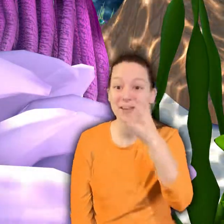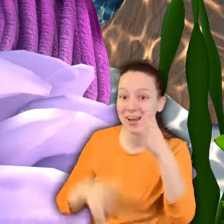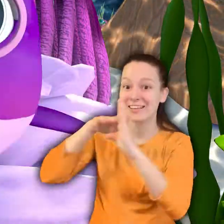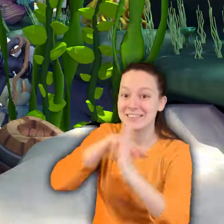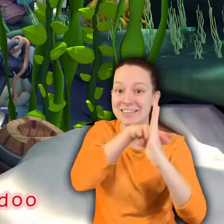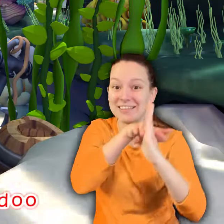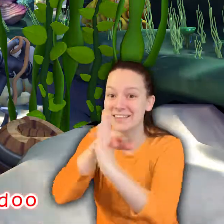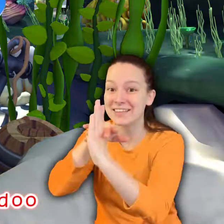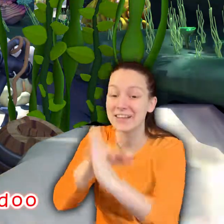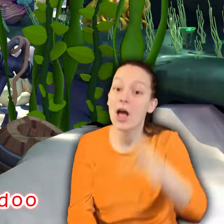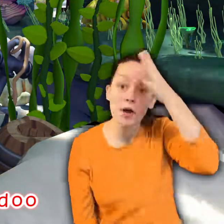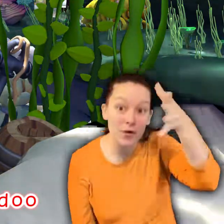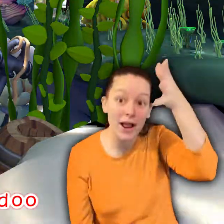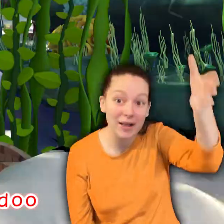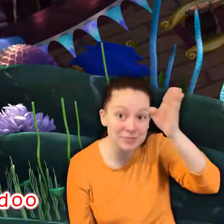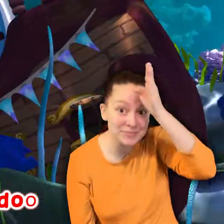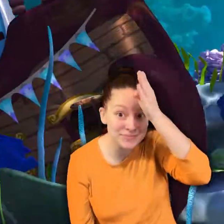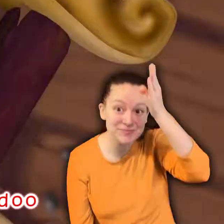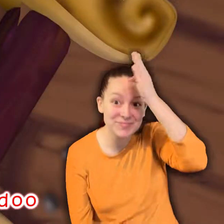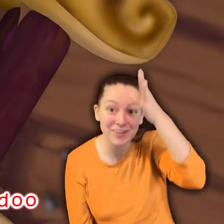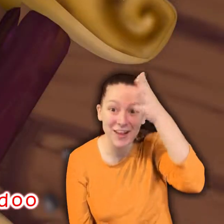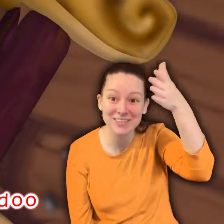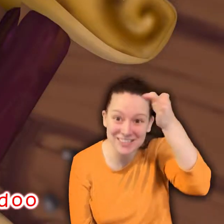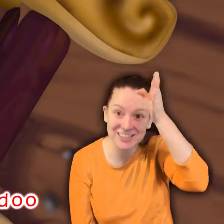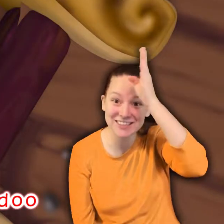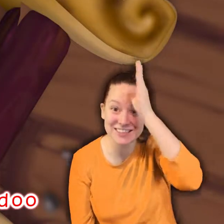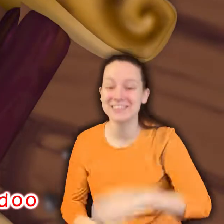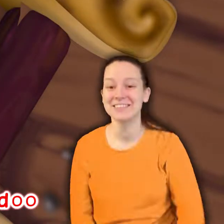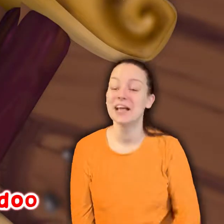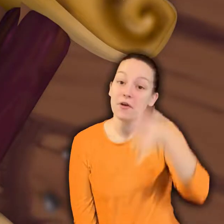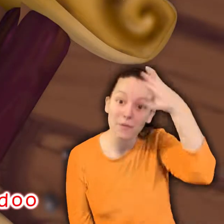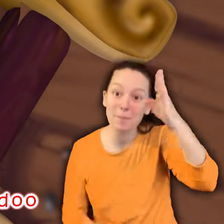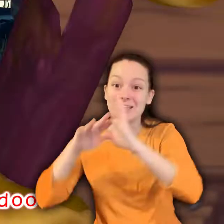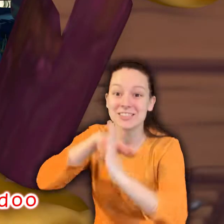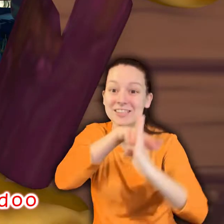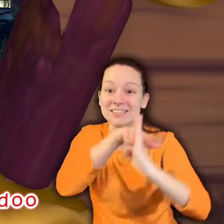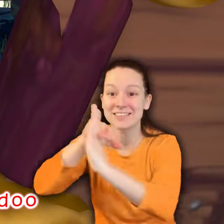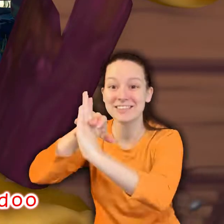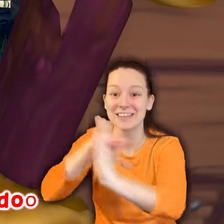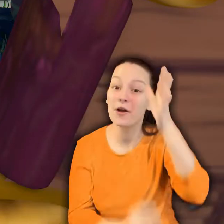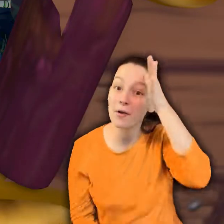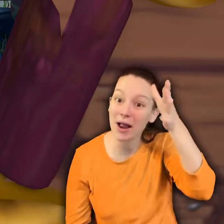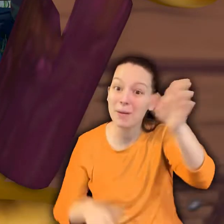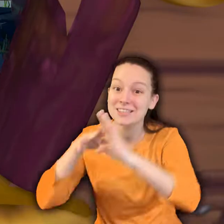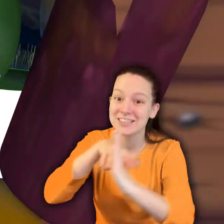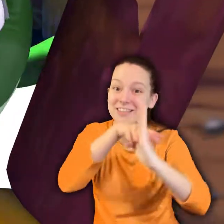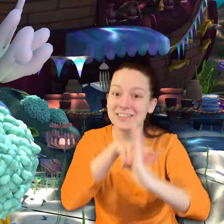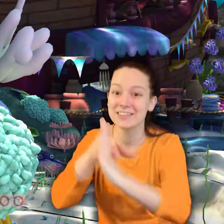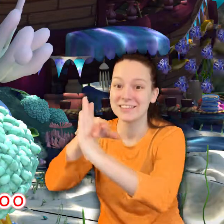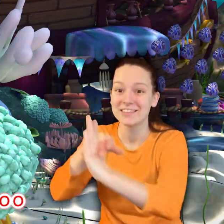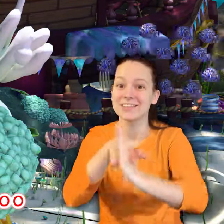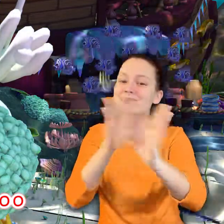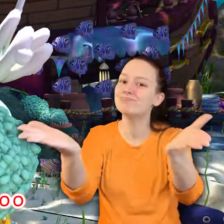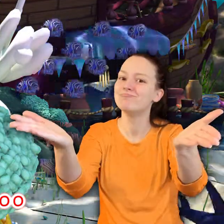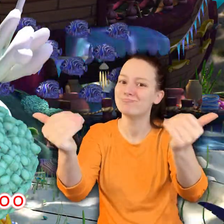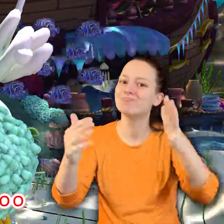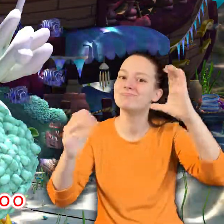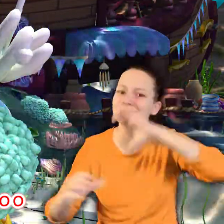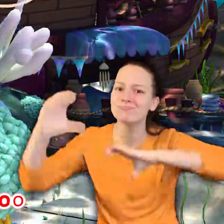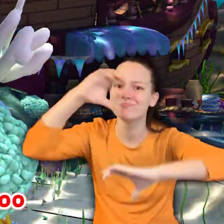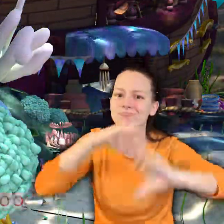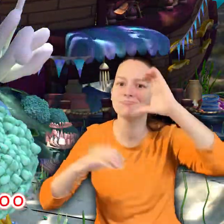shark. Grandpa shark. Grandpa shark. Grandpa shark. Grandpa shark. Let's go